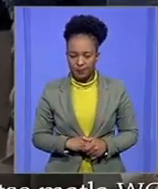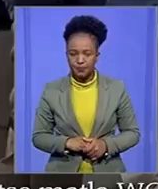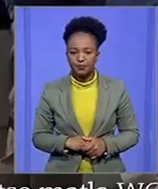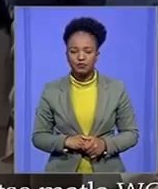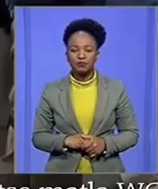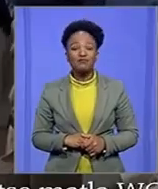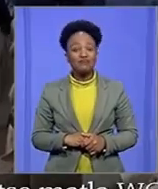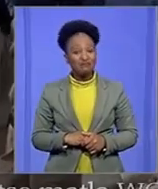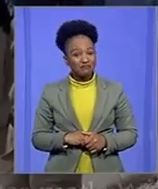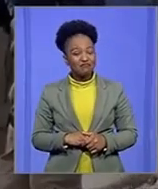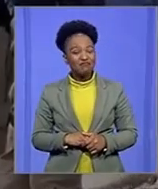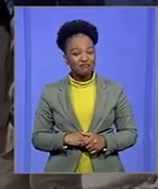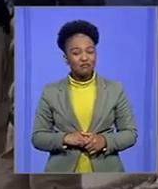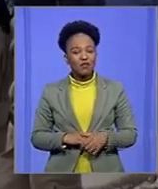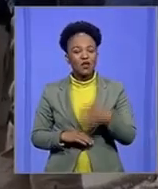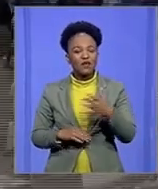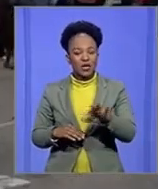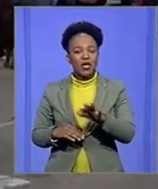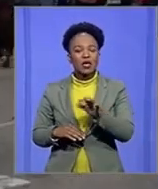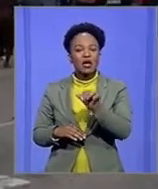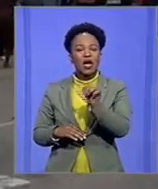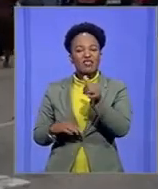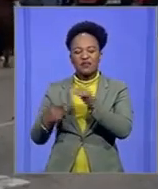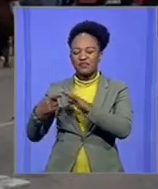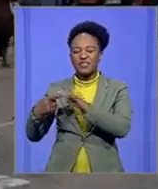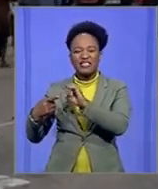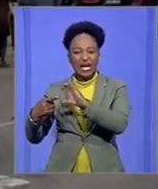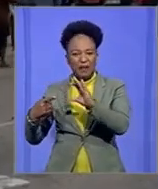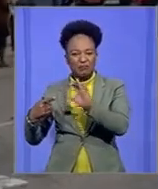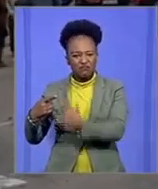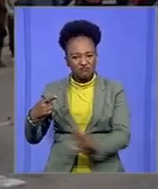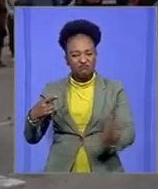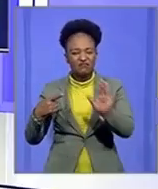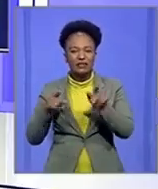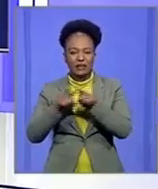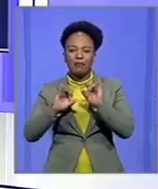ka matla dibakeng tse ikgutlileng le mabopo a Eastern Cape.